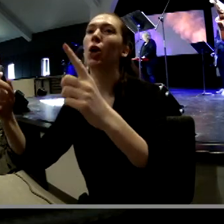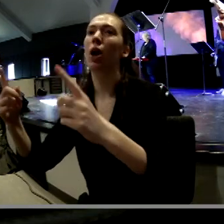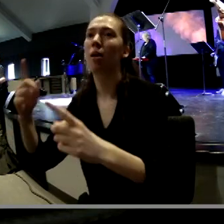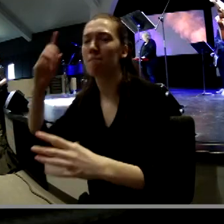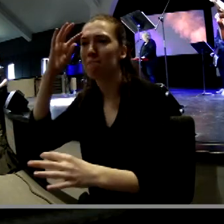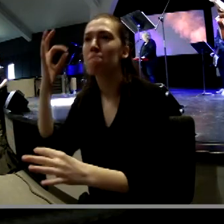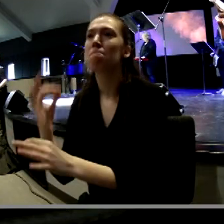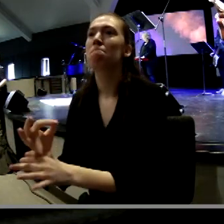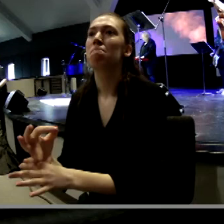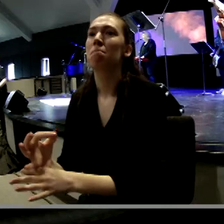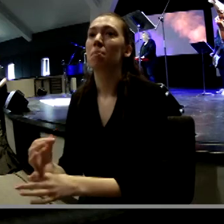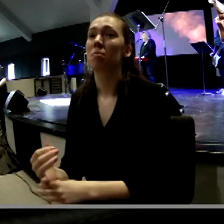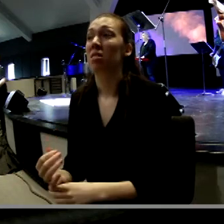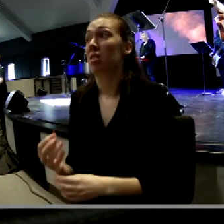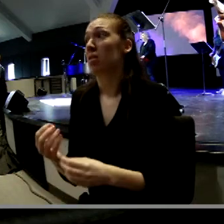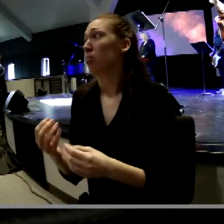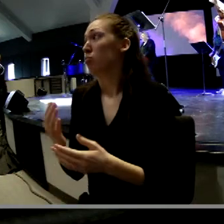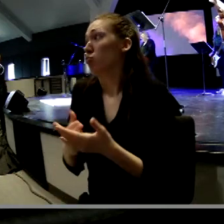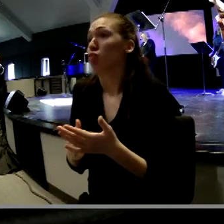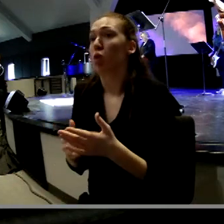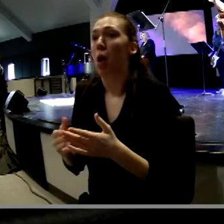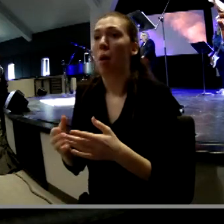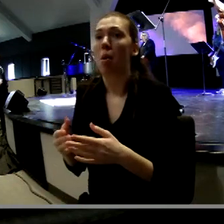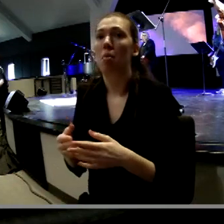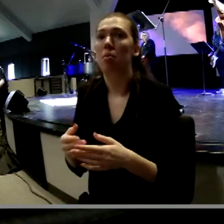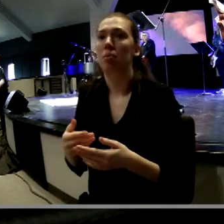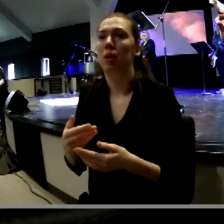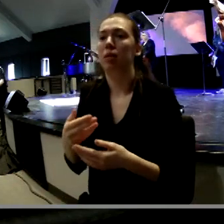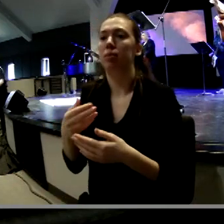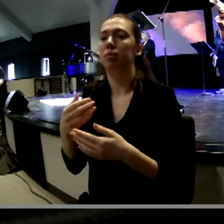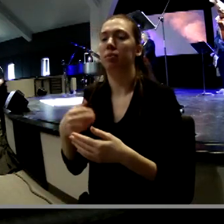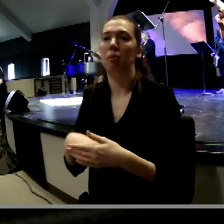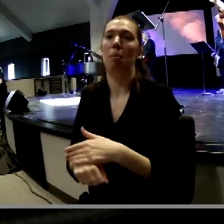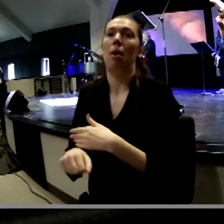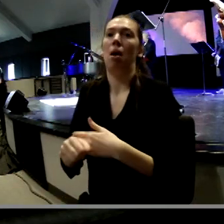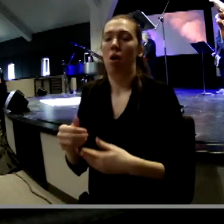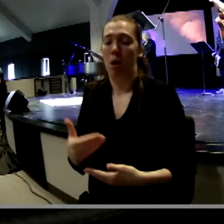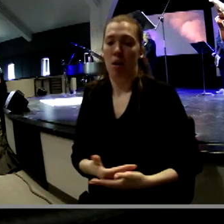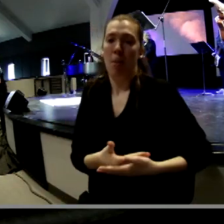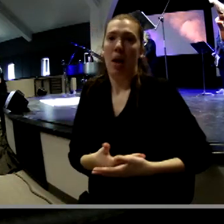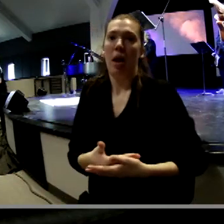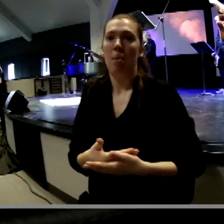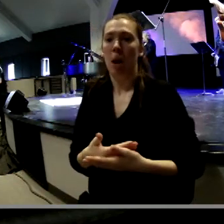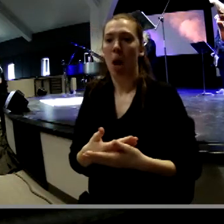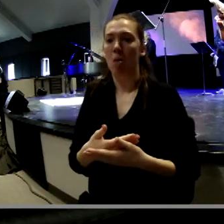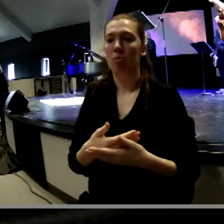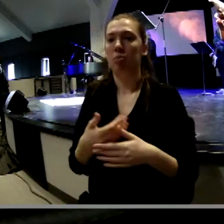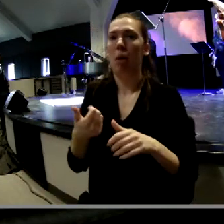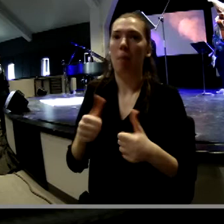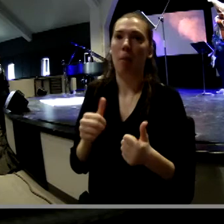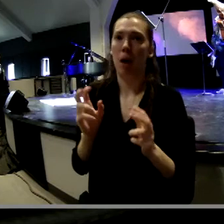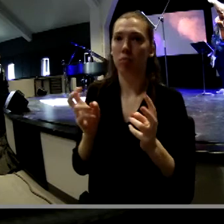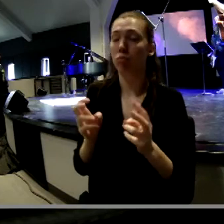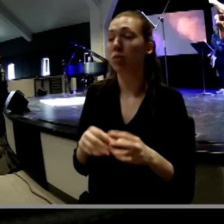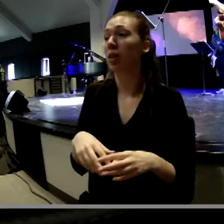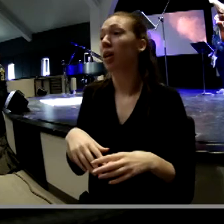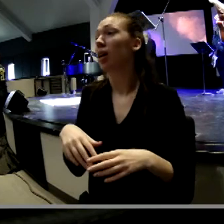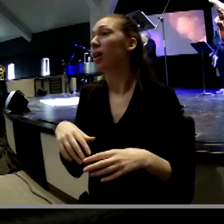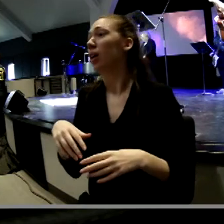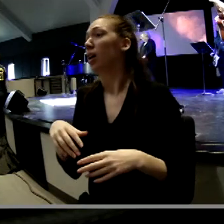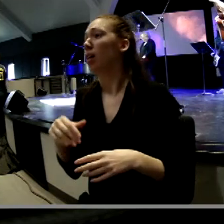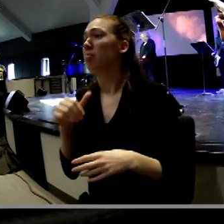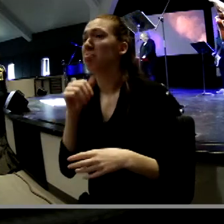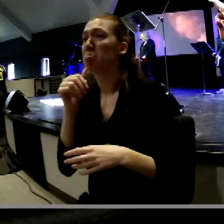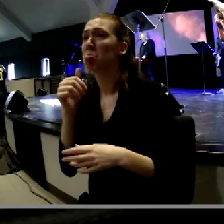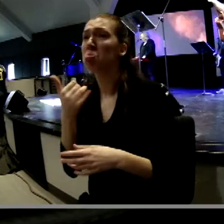have been baptized as an infant, and that was amazing. That was your parents' dedication. And there's nothing wrong with